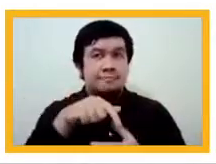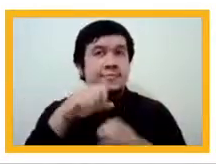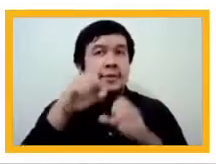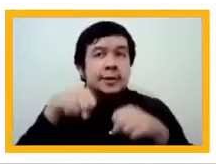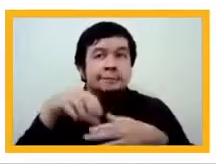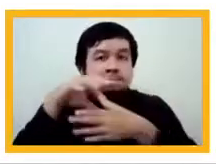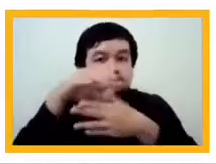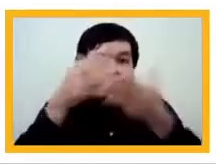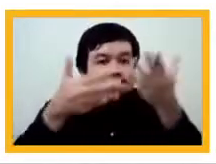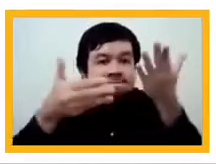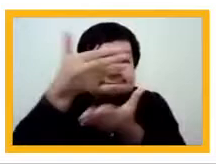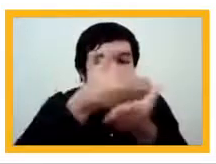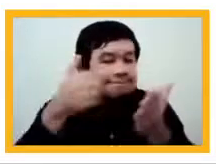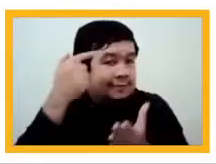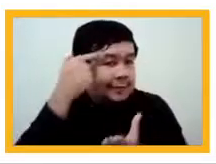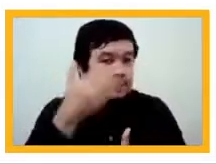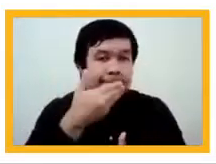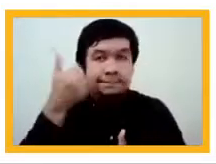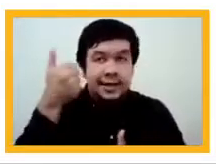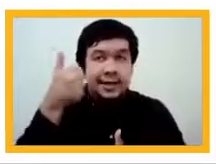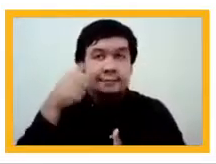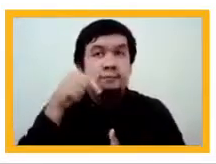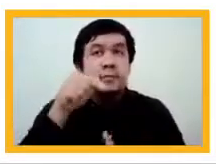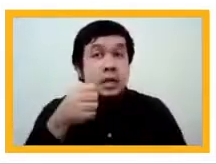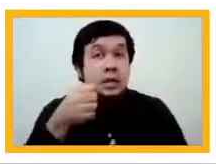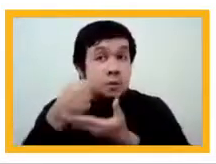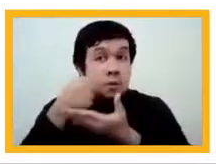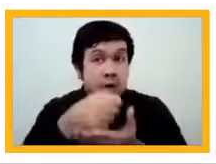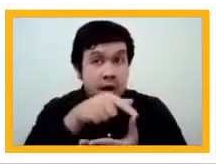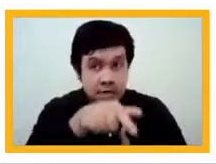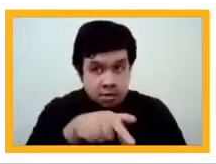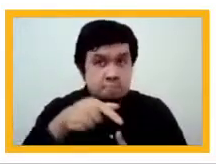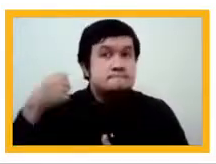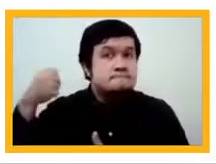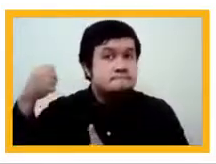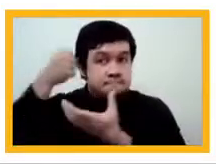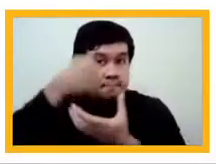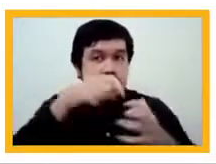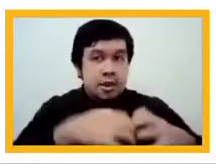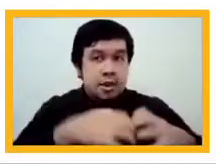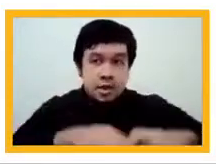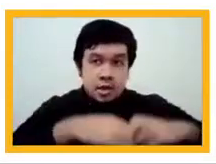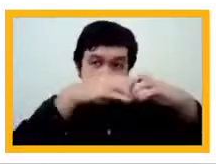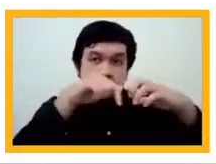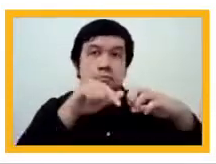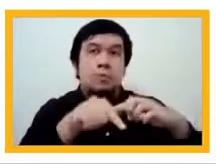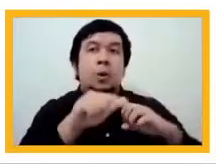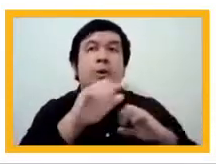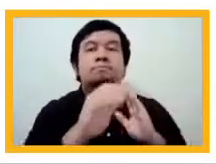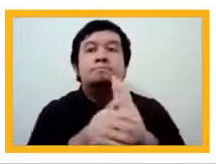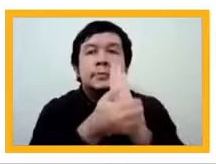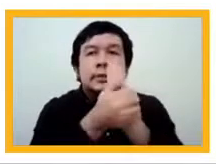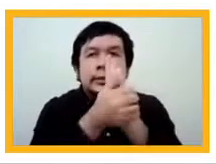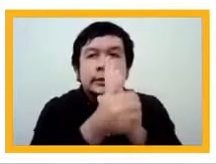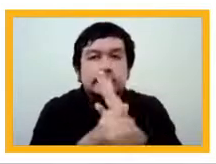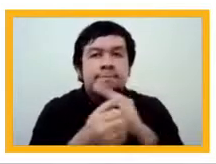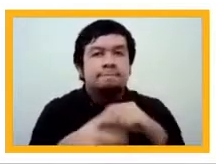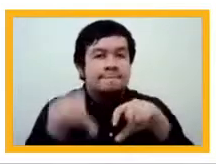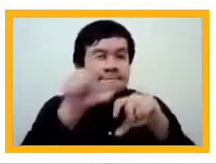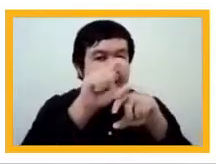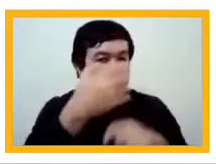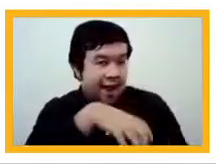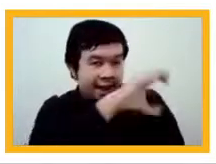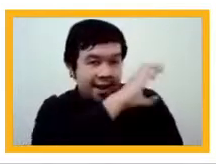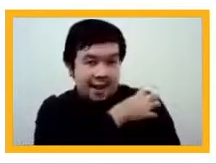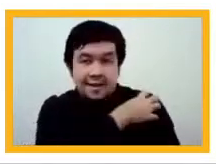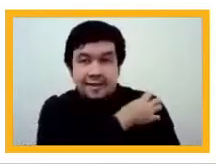for grants to build the infrastructure and to, the capacity to set up institutes like the one Ibu Paulina is